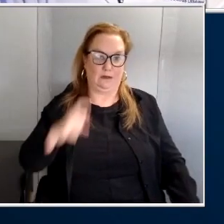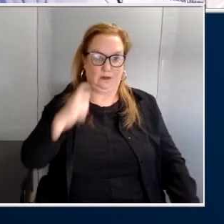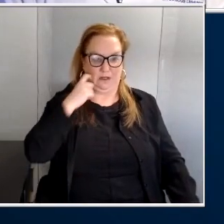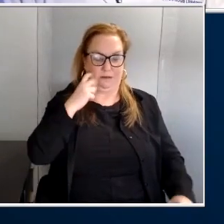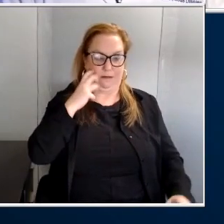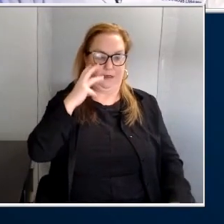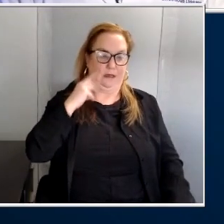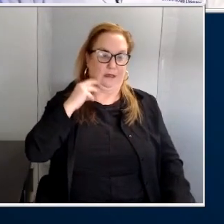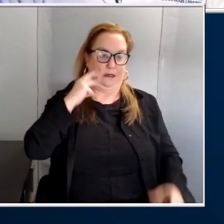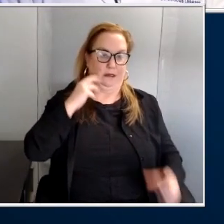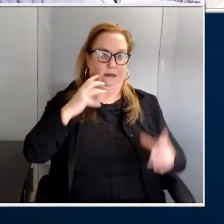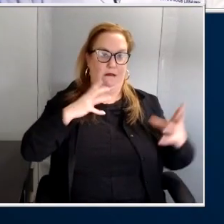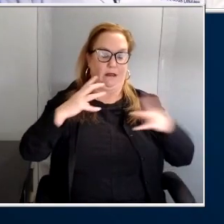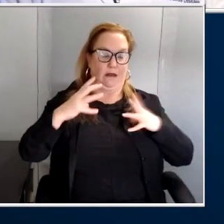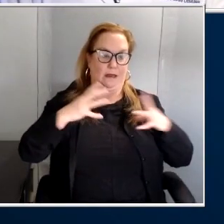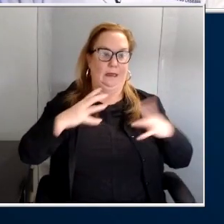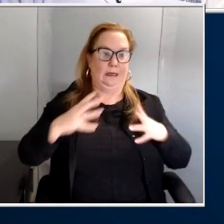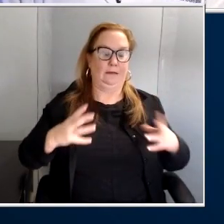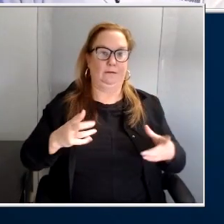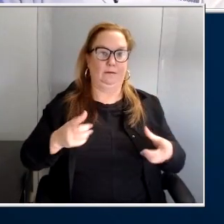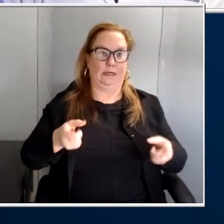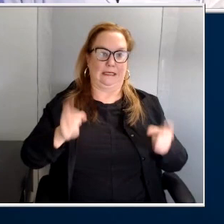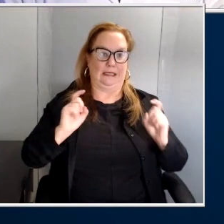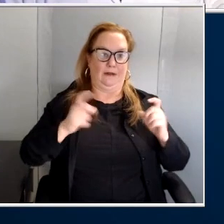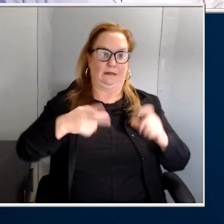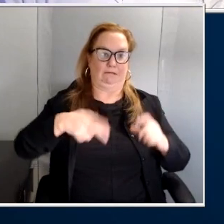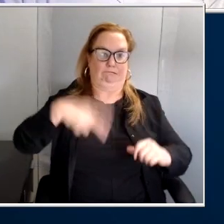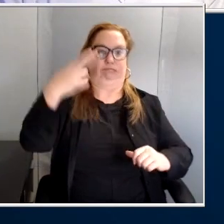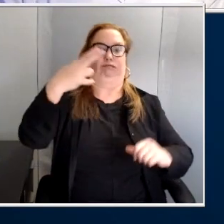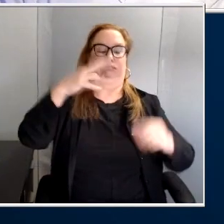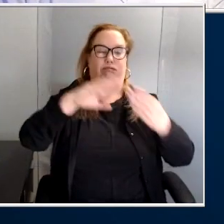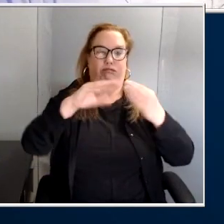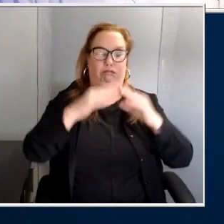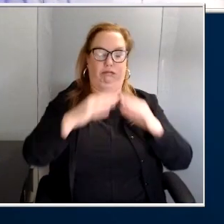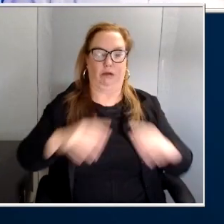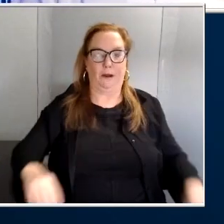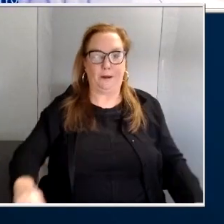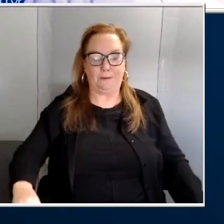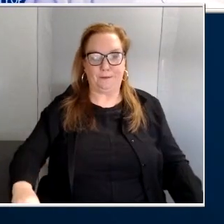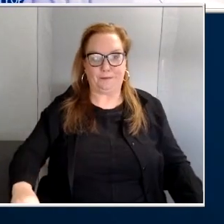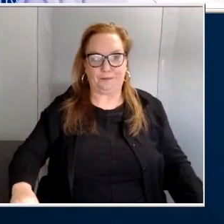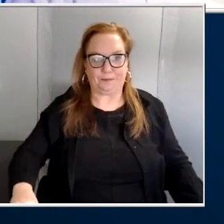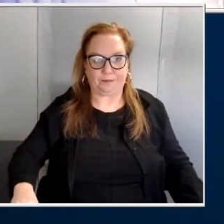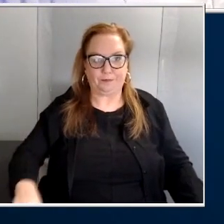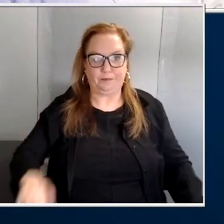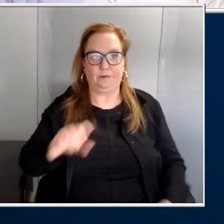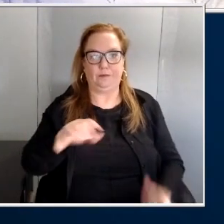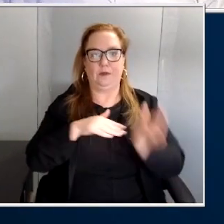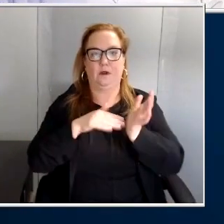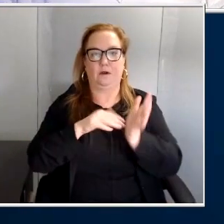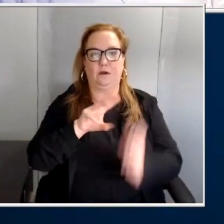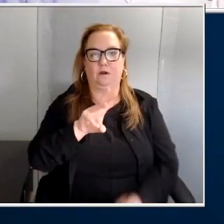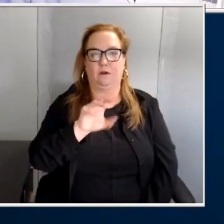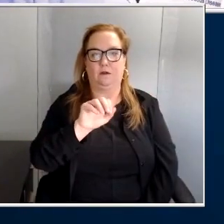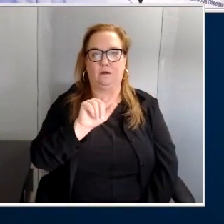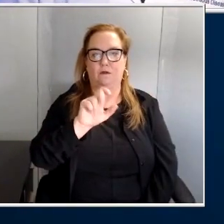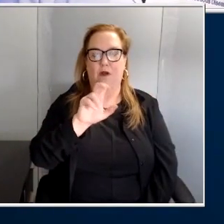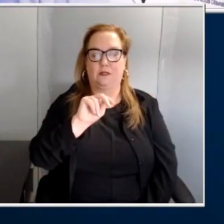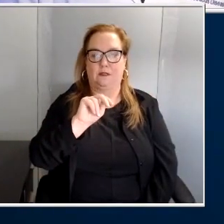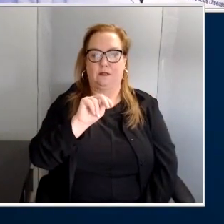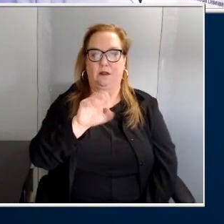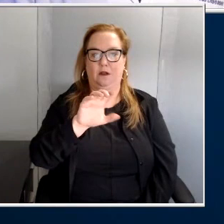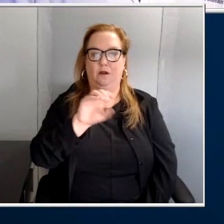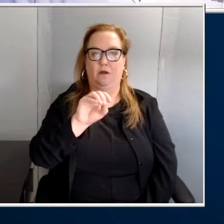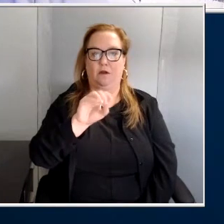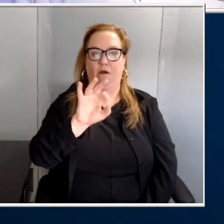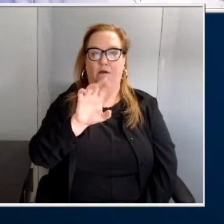know that in the last 2 years, that's given us a surge thereafter. I want to talk now with Dr. Richard Watson, who's a co-founder of Motion. We've been having a